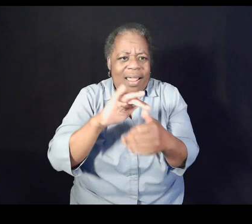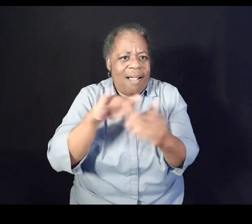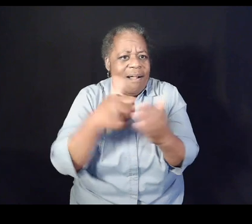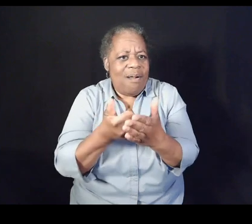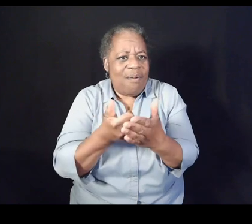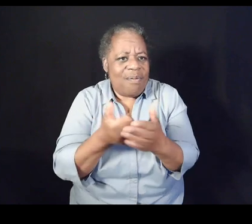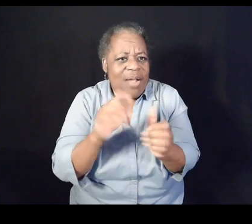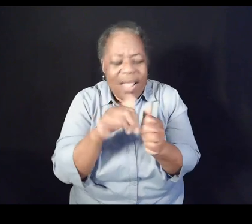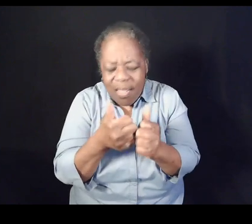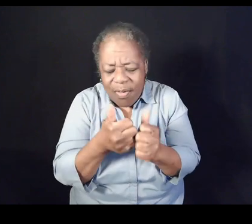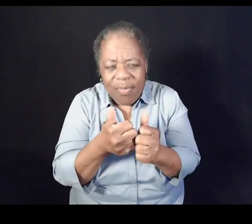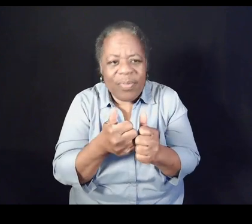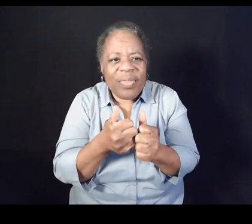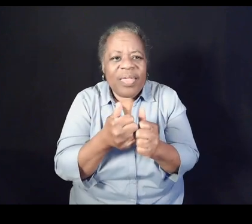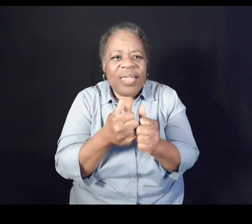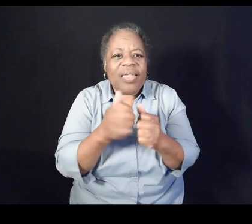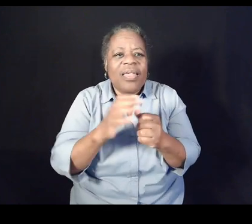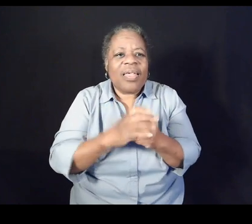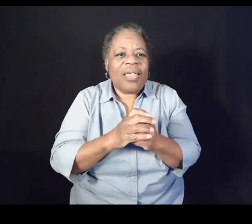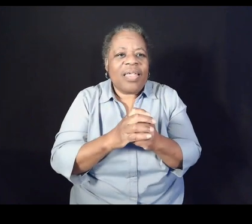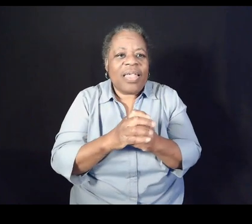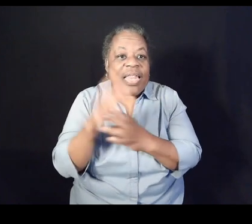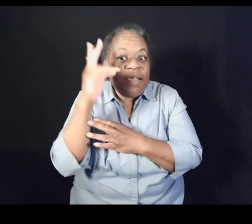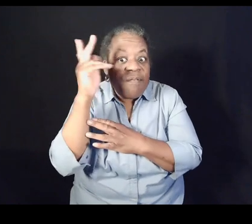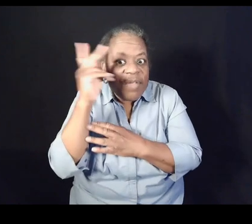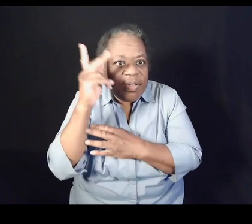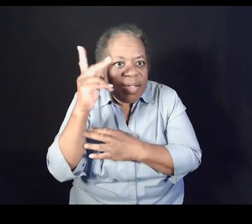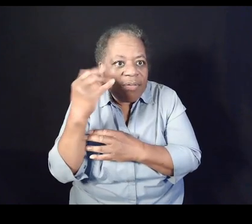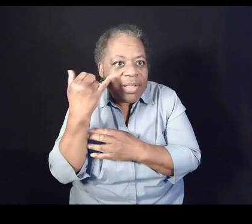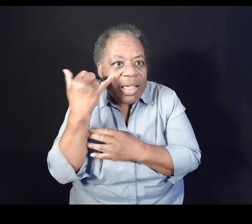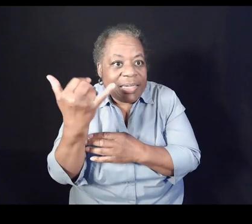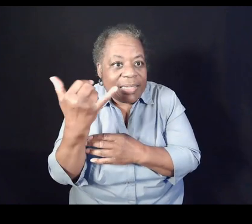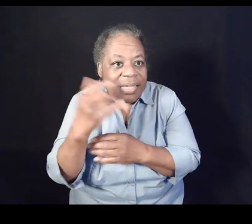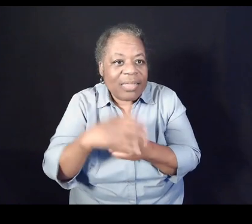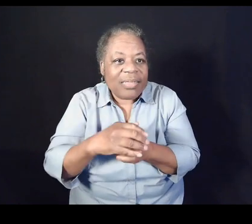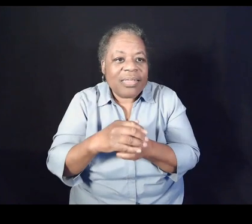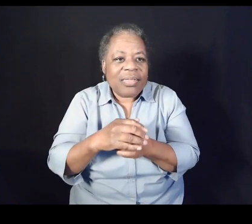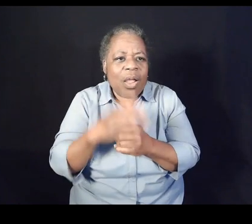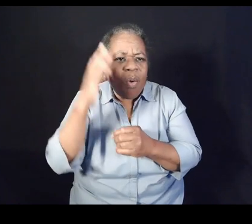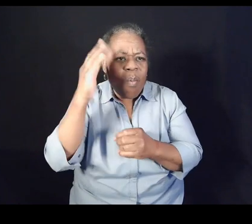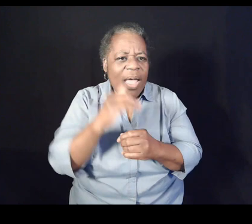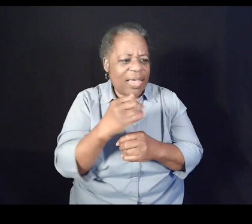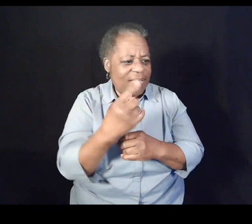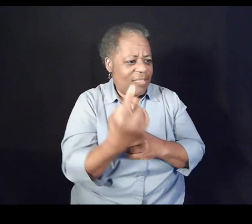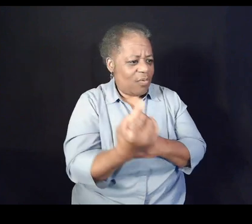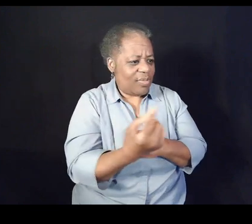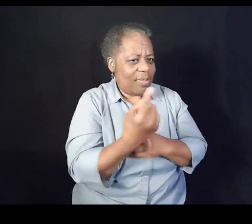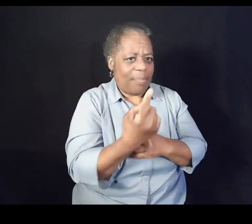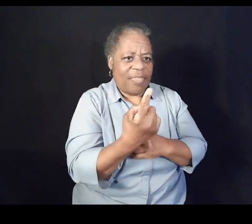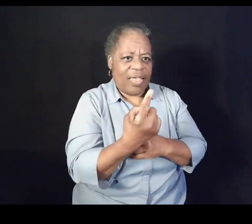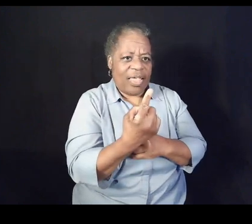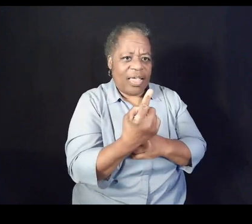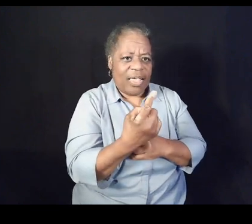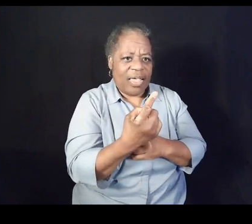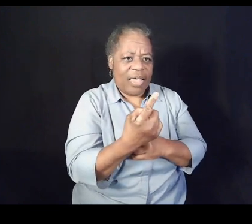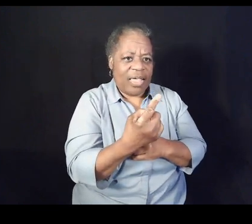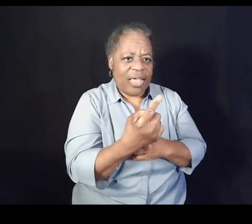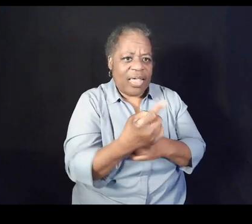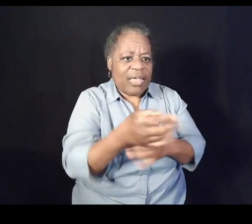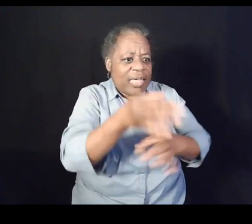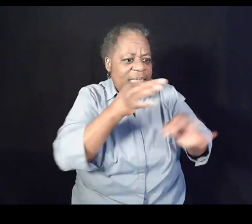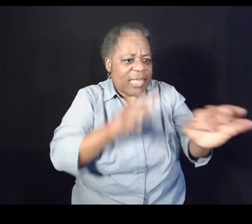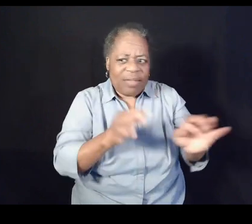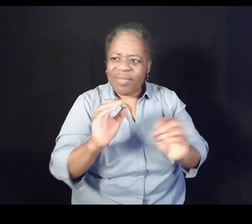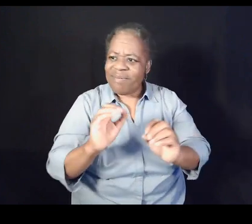To frame it in classic philosophical constructs, why is there something rather than nothing?